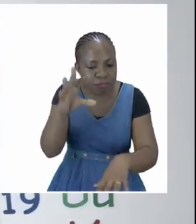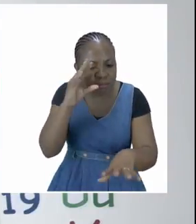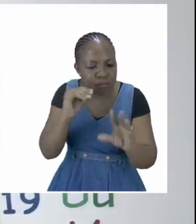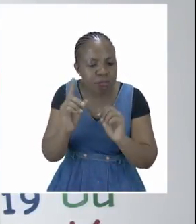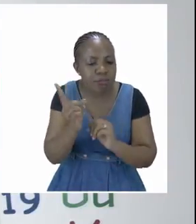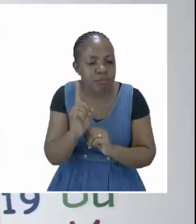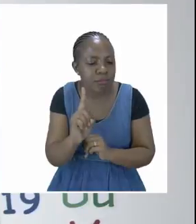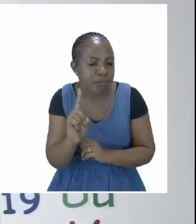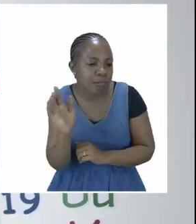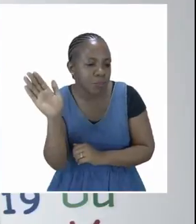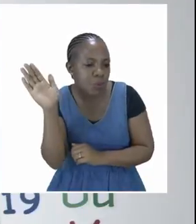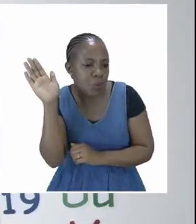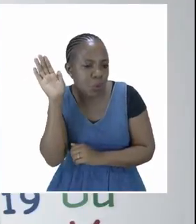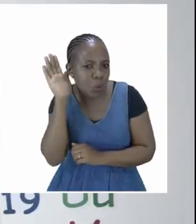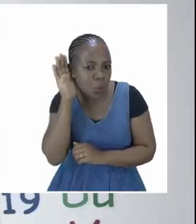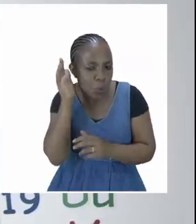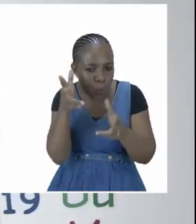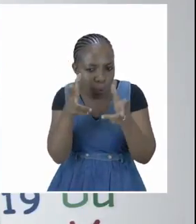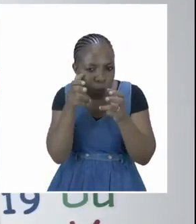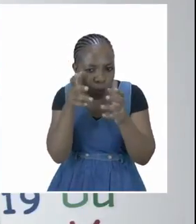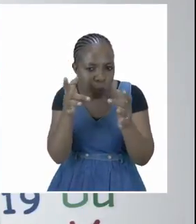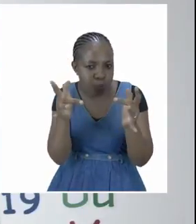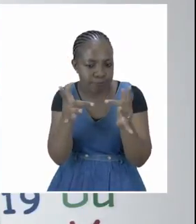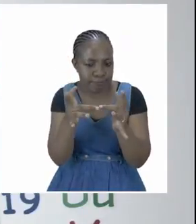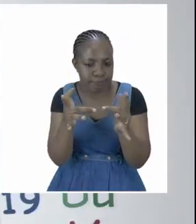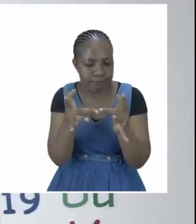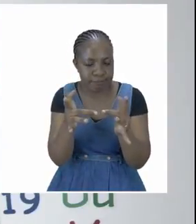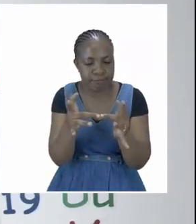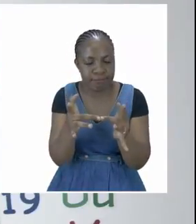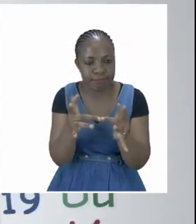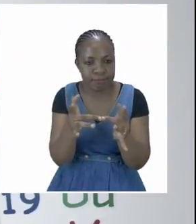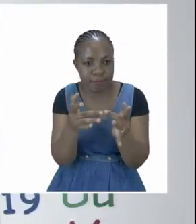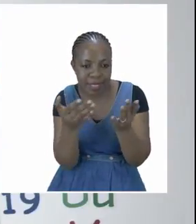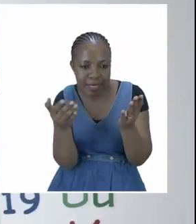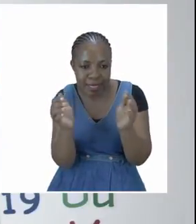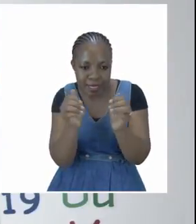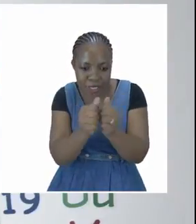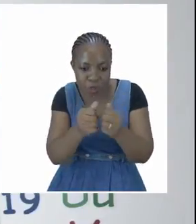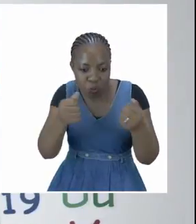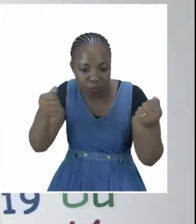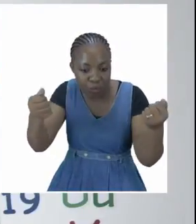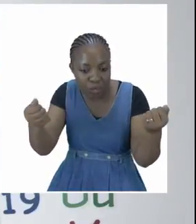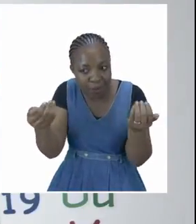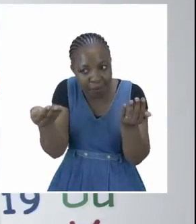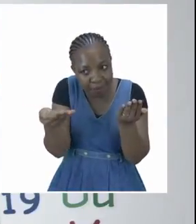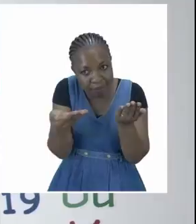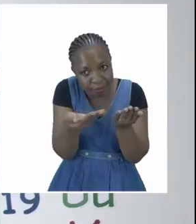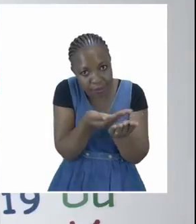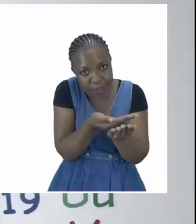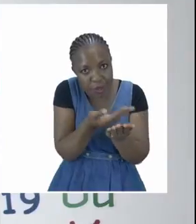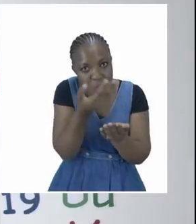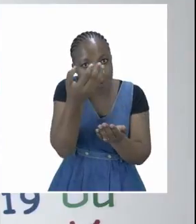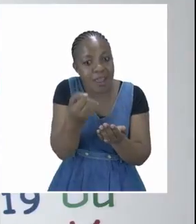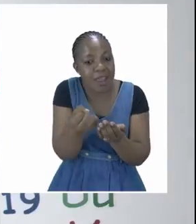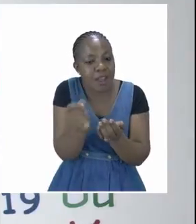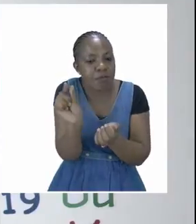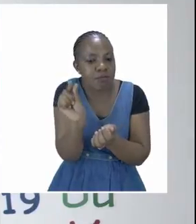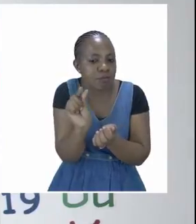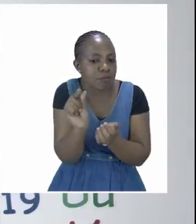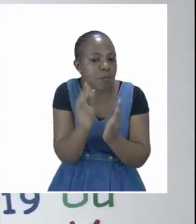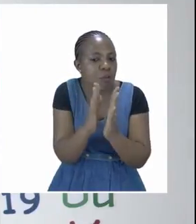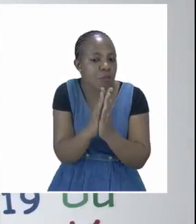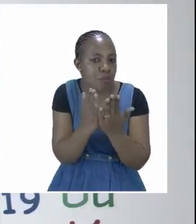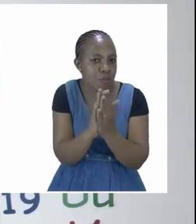or watching online. Inside the newspapers, there is an insert of the lesson